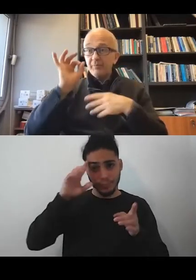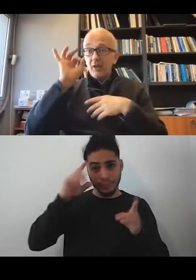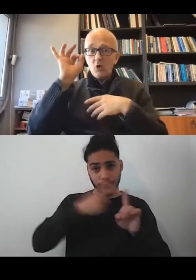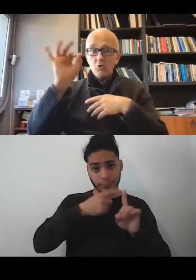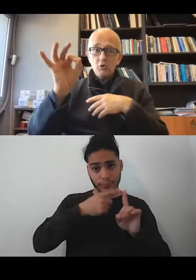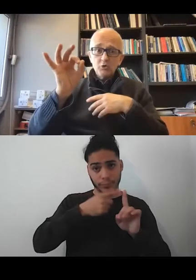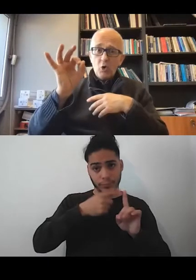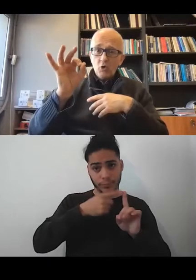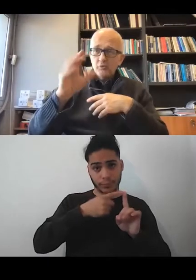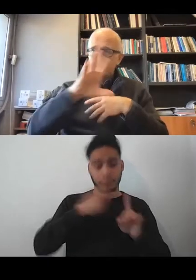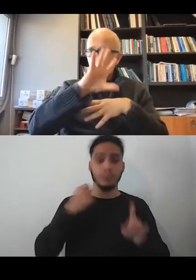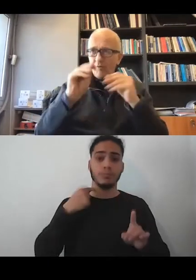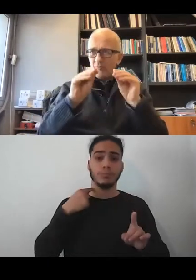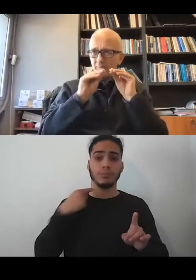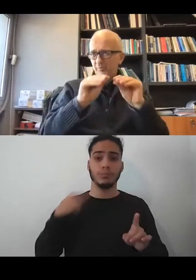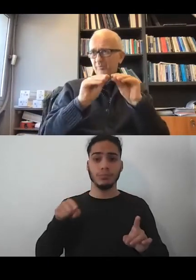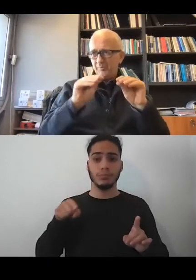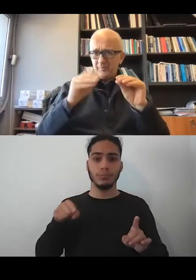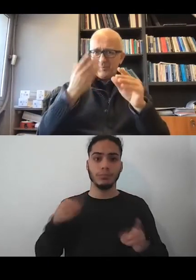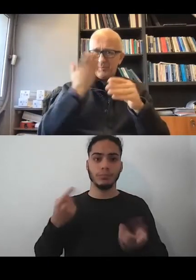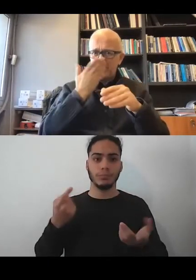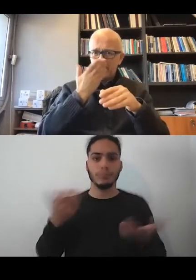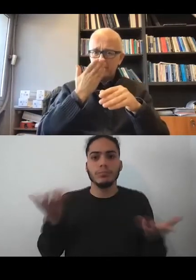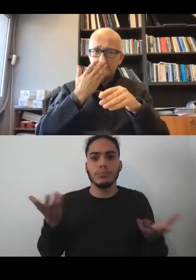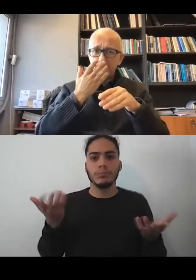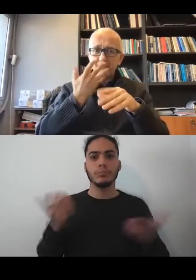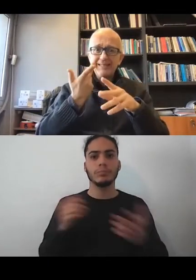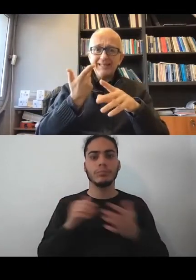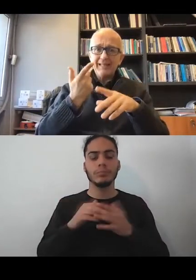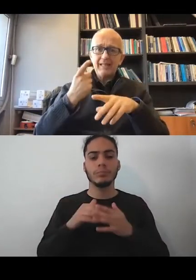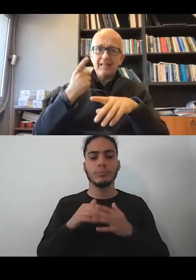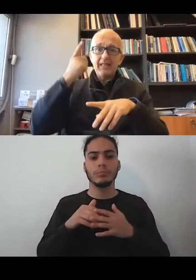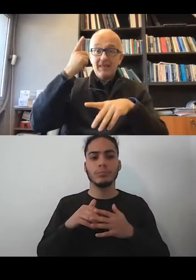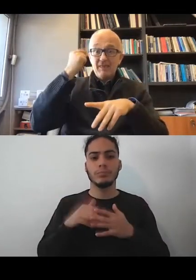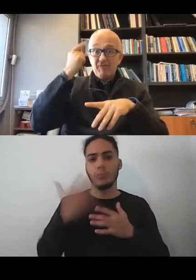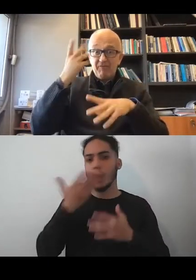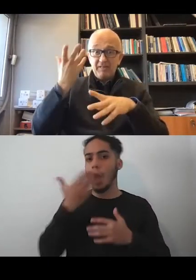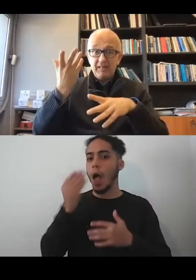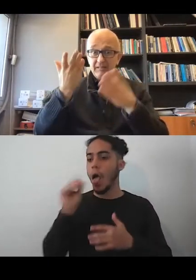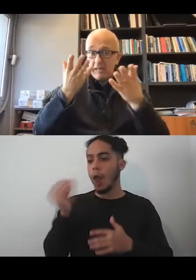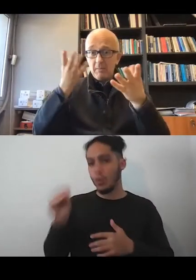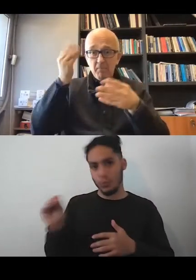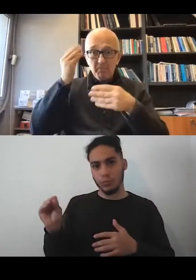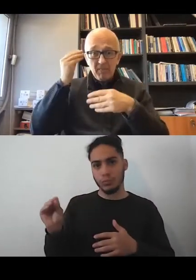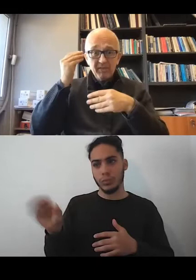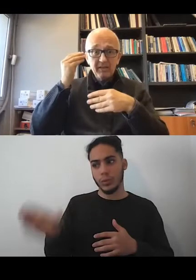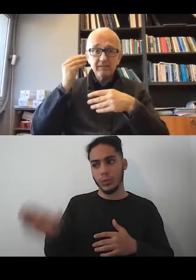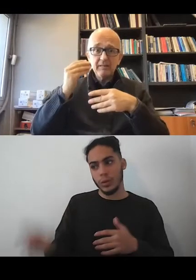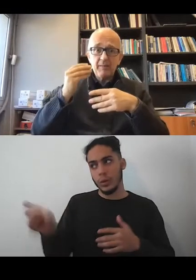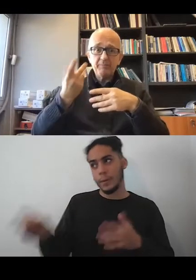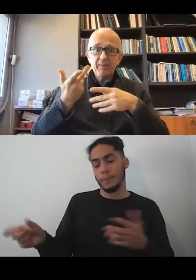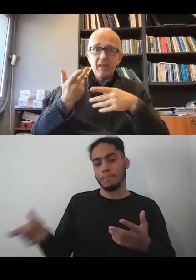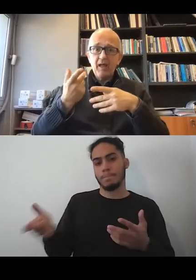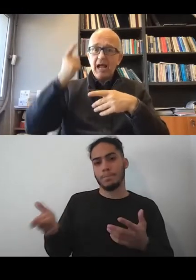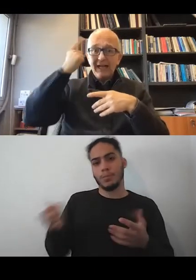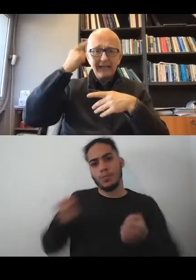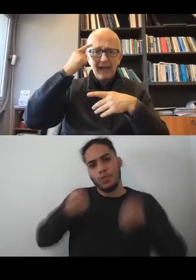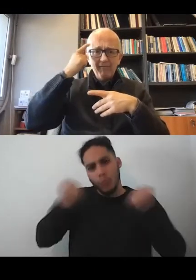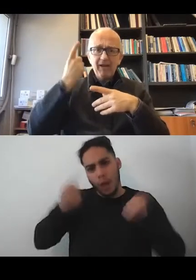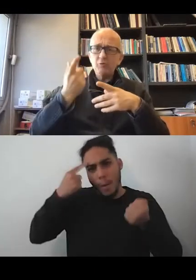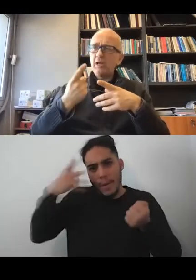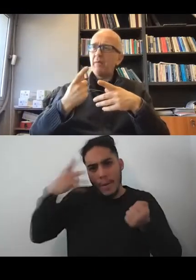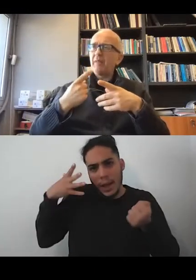these courses will be that students will understand familiar signs that can be